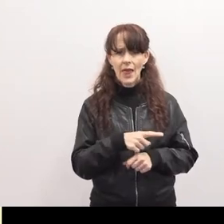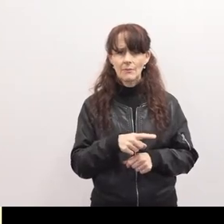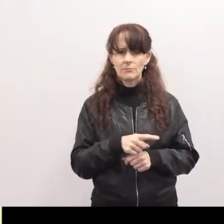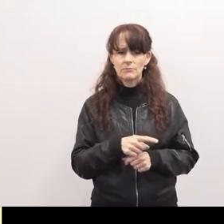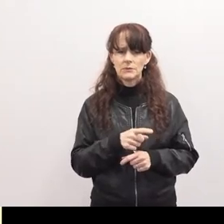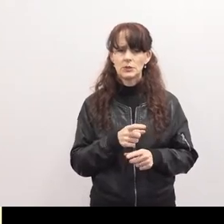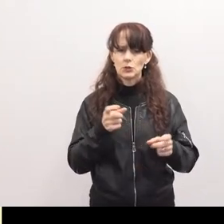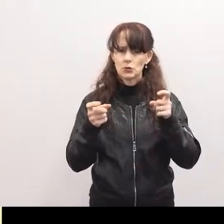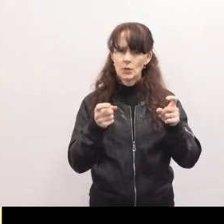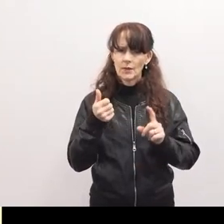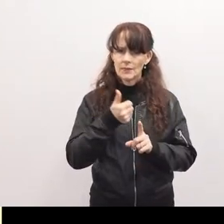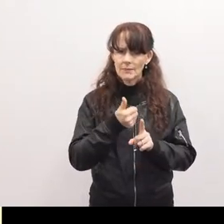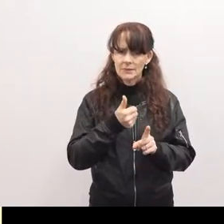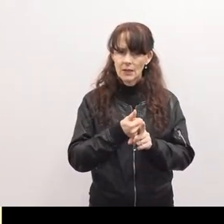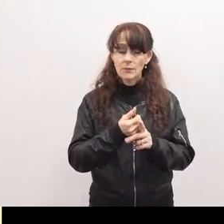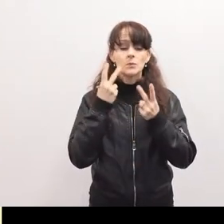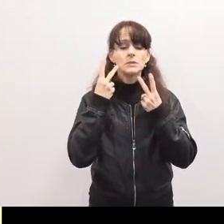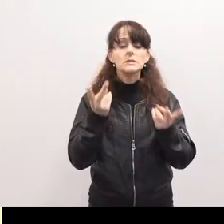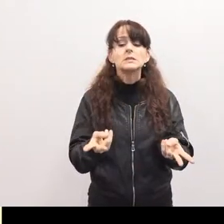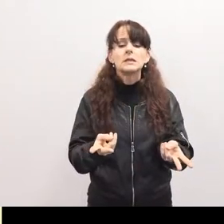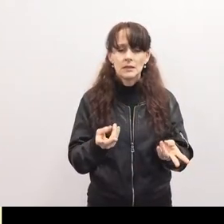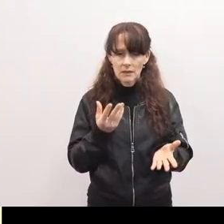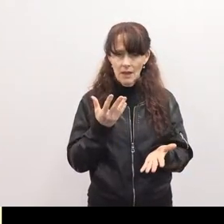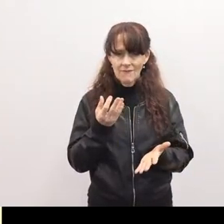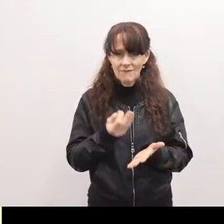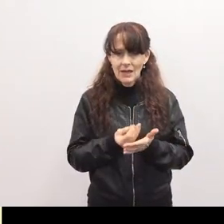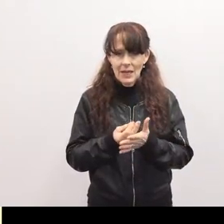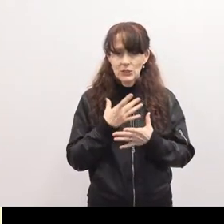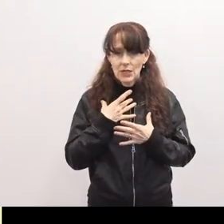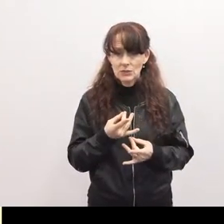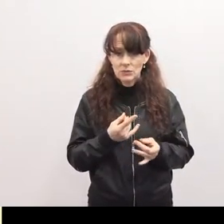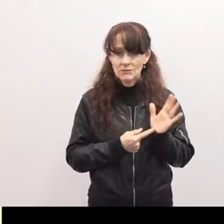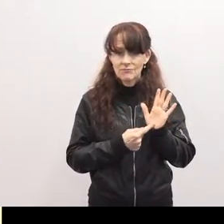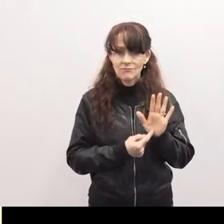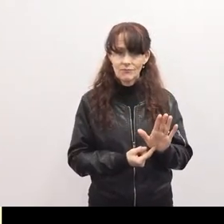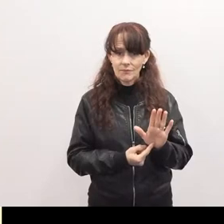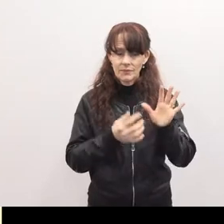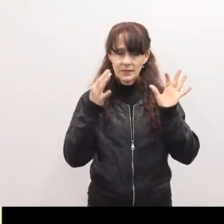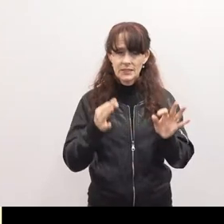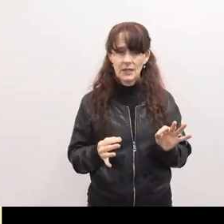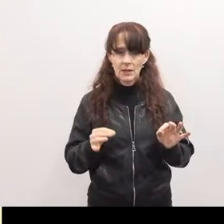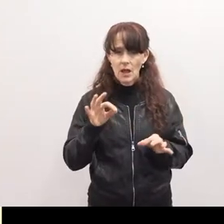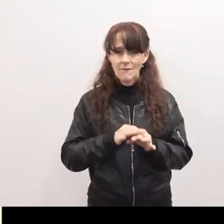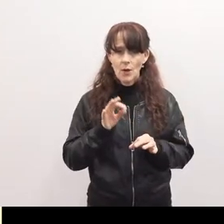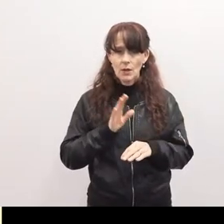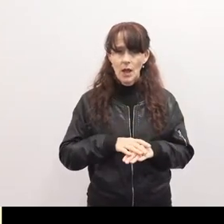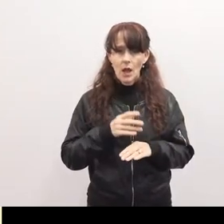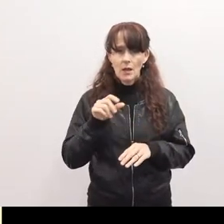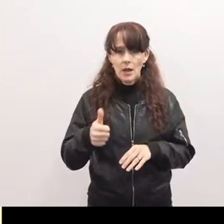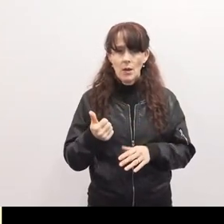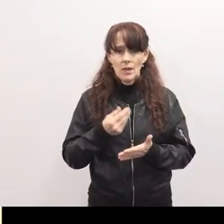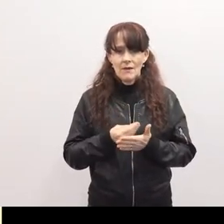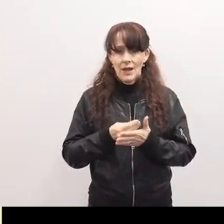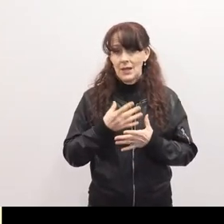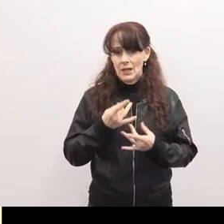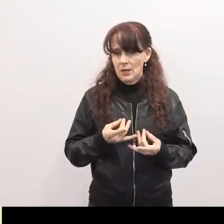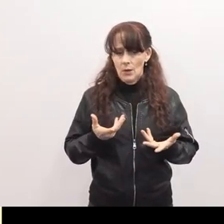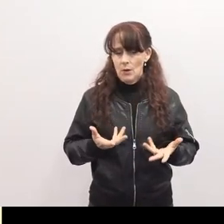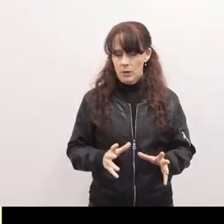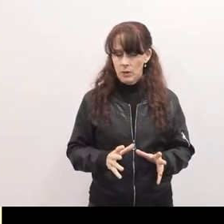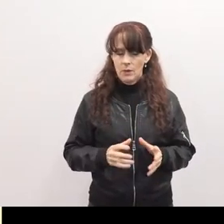themselves, so we want to see what their financial interests are, in order to determine that they're not voting on what are their financial interests,